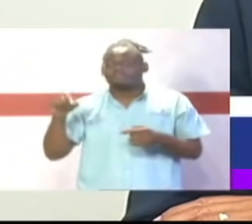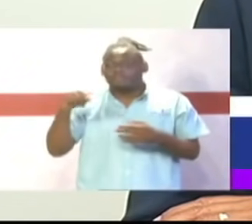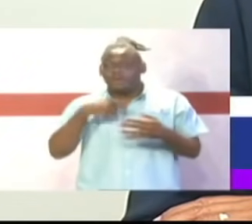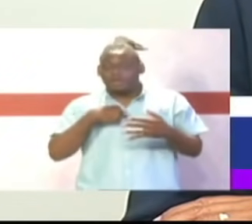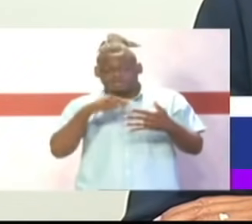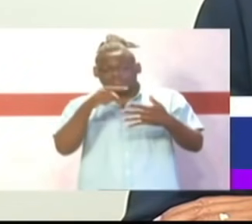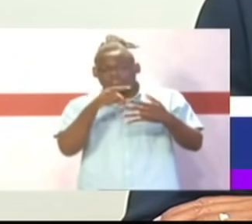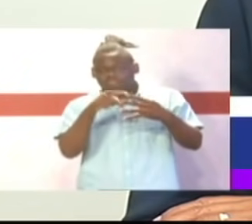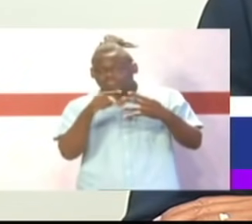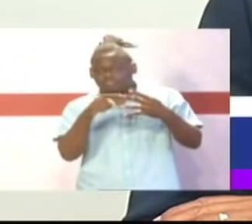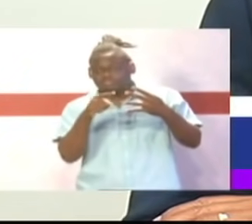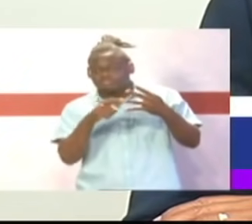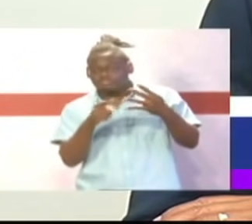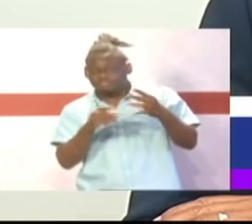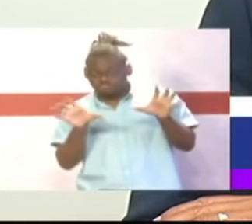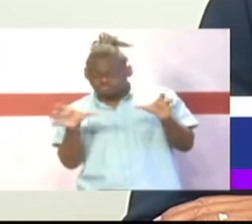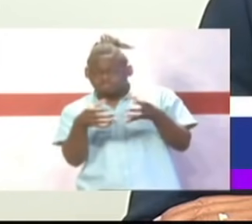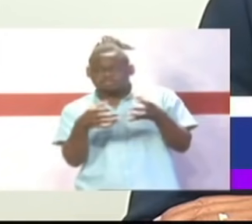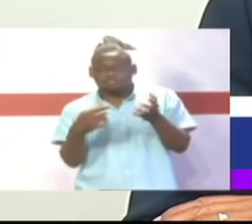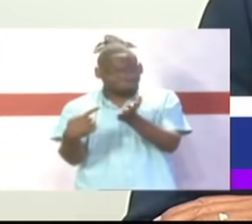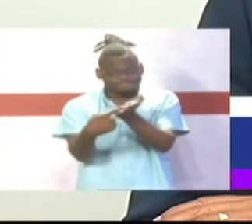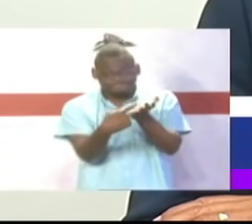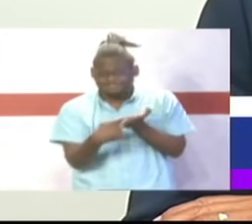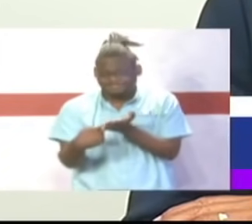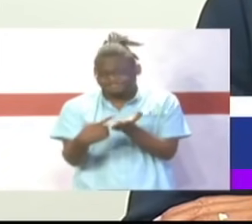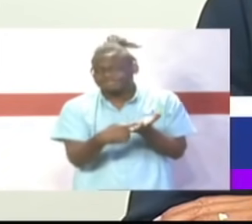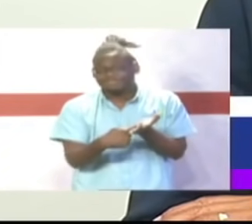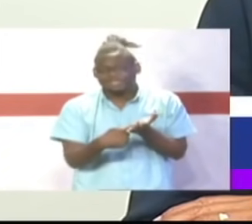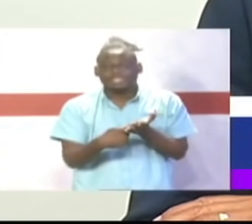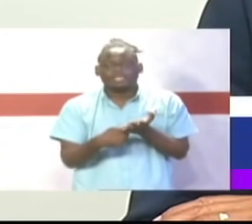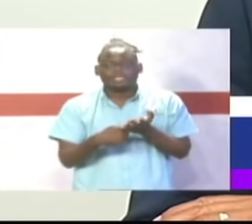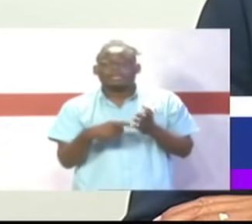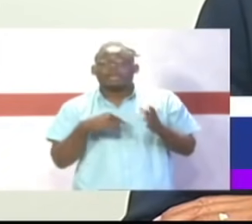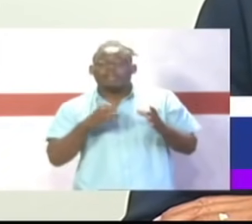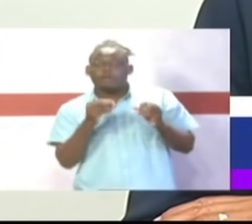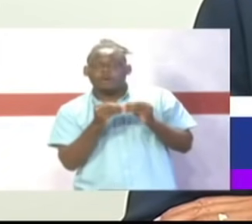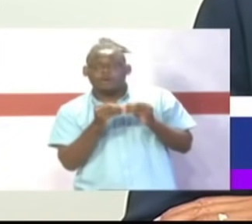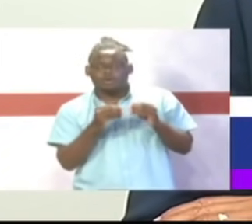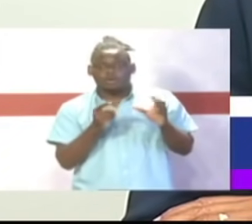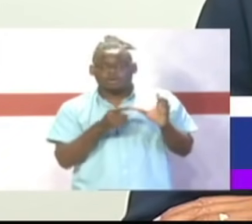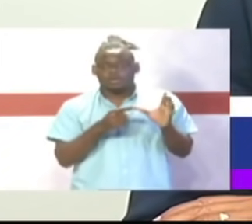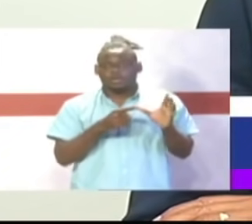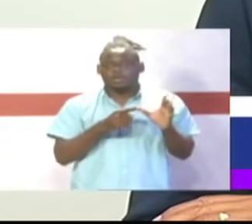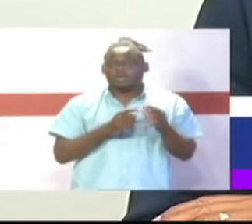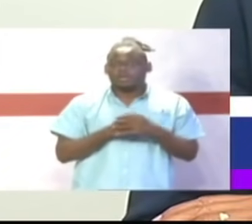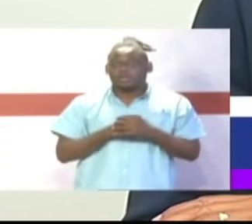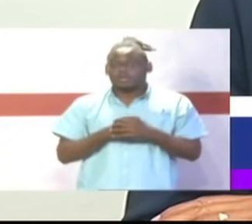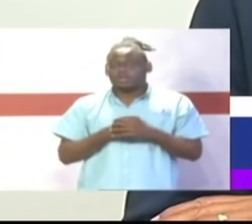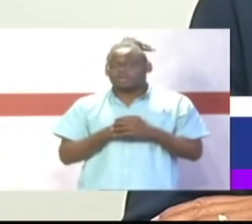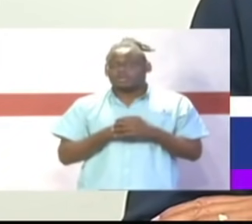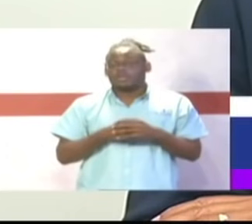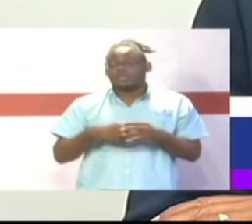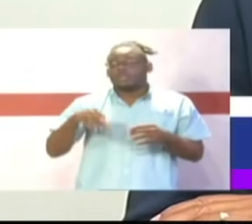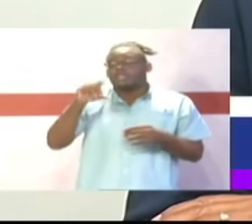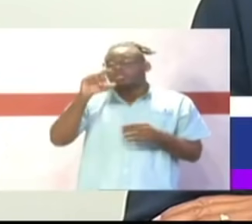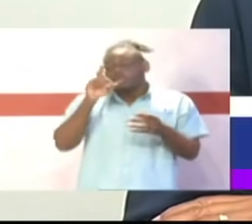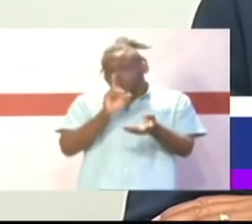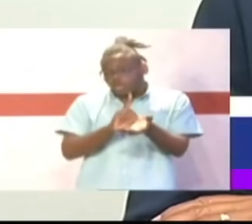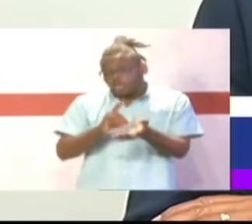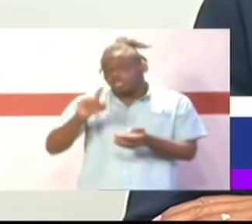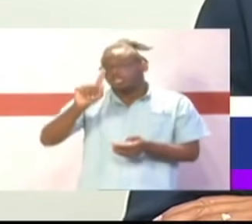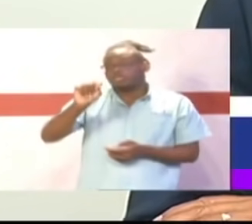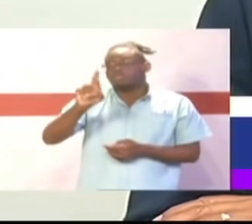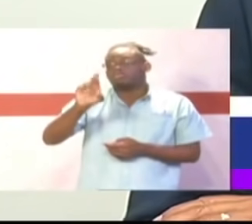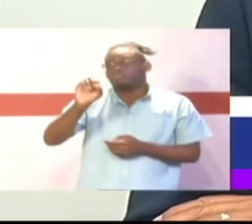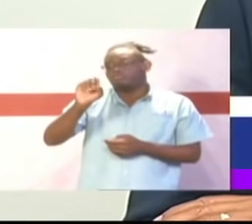Richards always gives, and what Dr. Trotman is seeing clinically. The ministry does